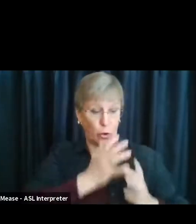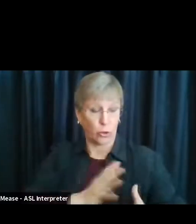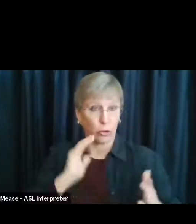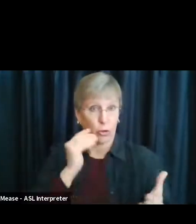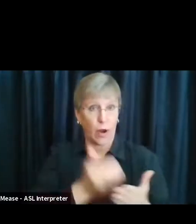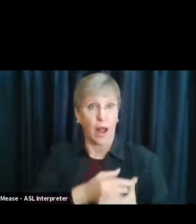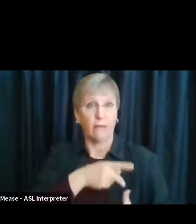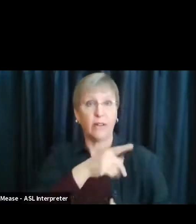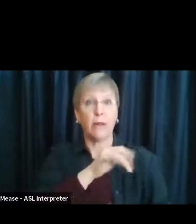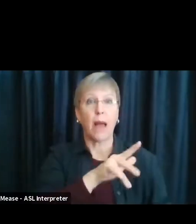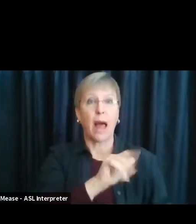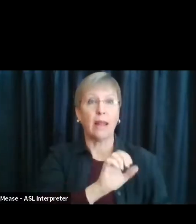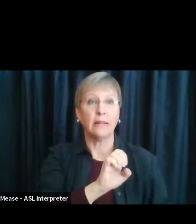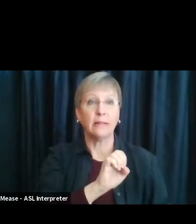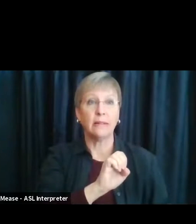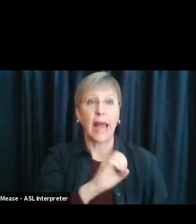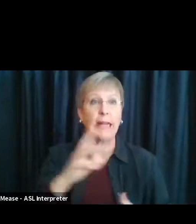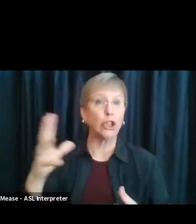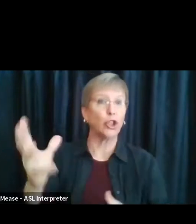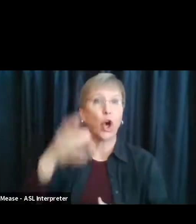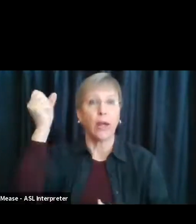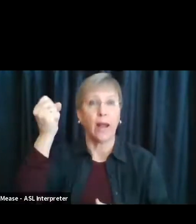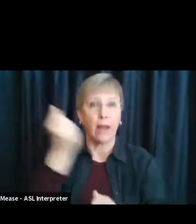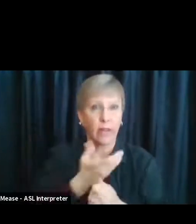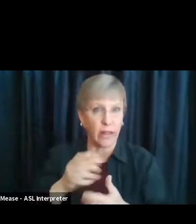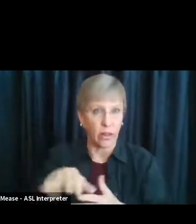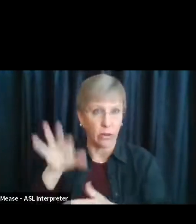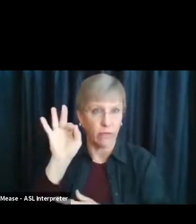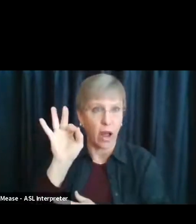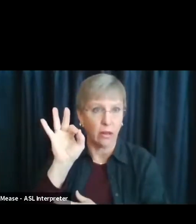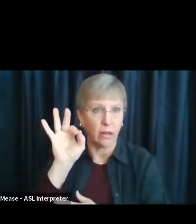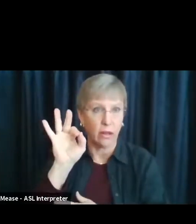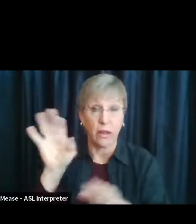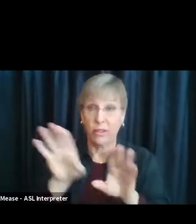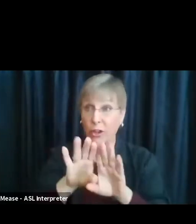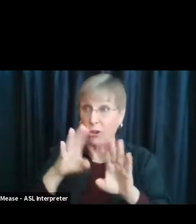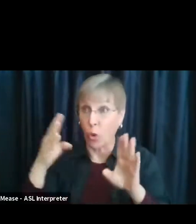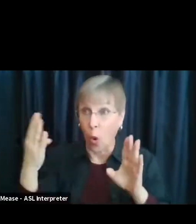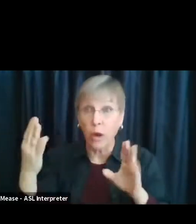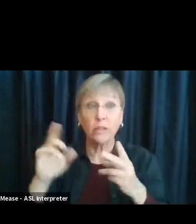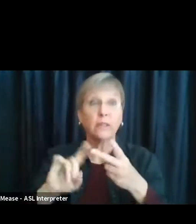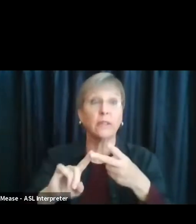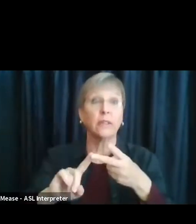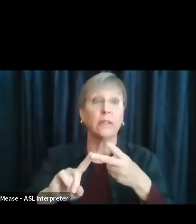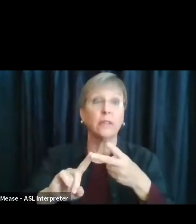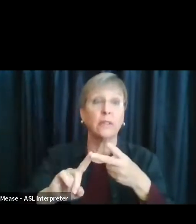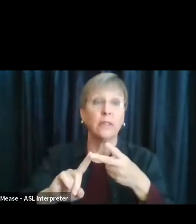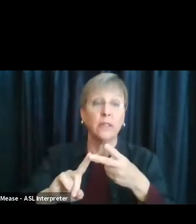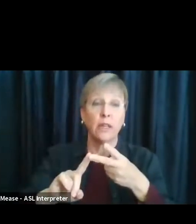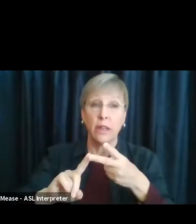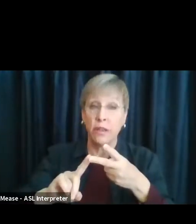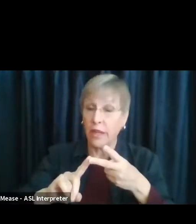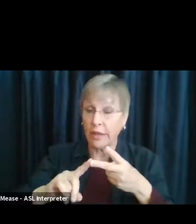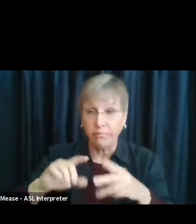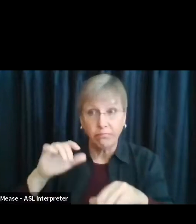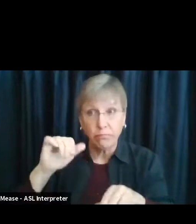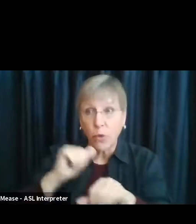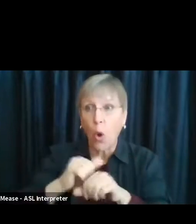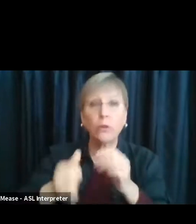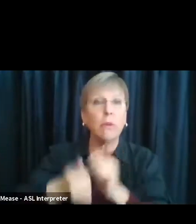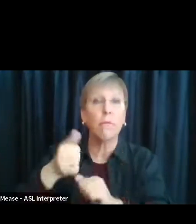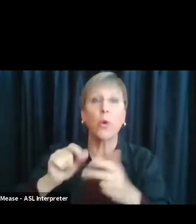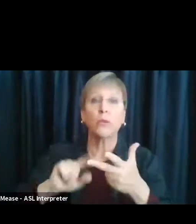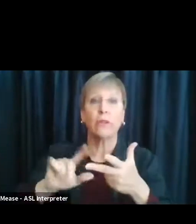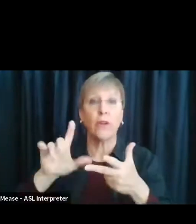palace and take everything they can find. So they take the doors of the palace, they take the thrones, they take most